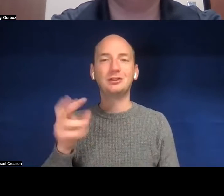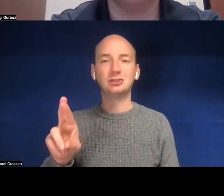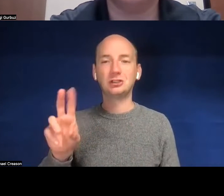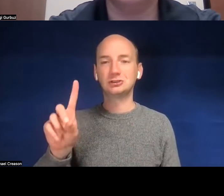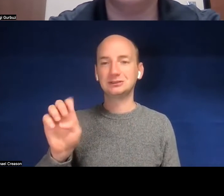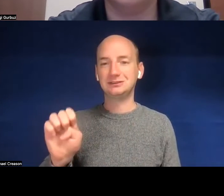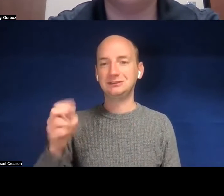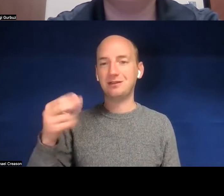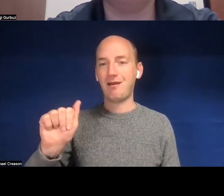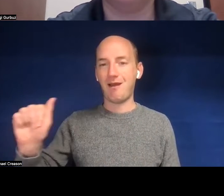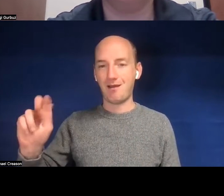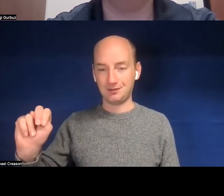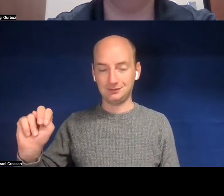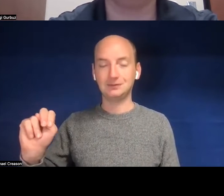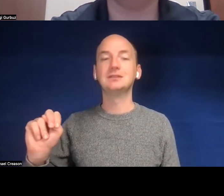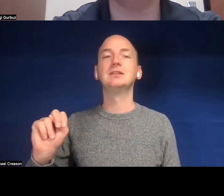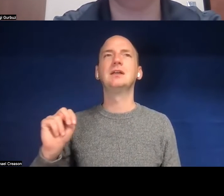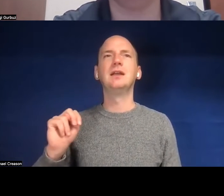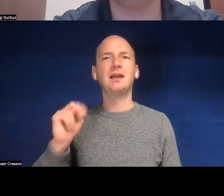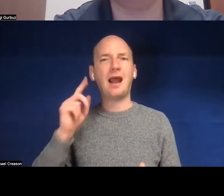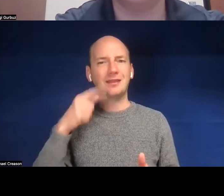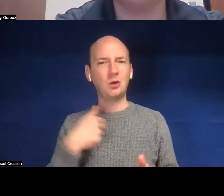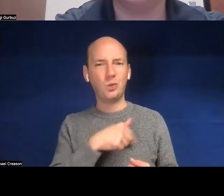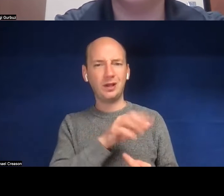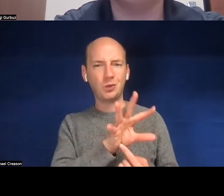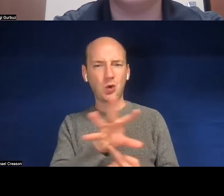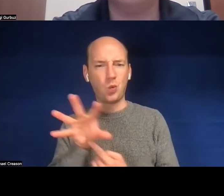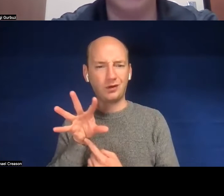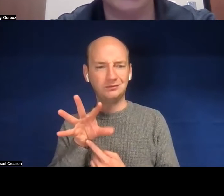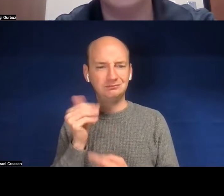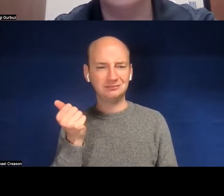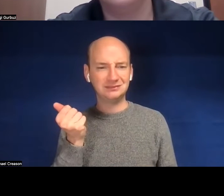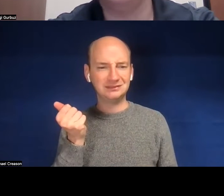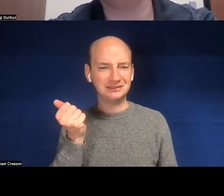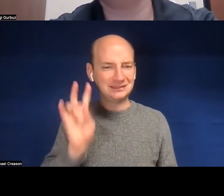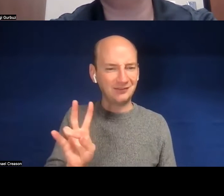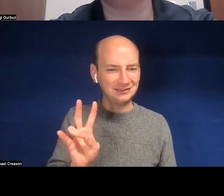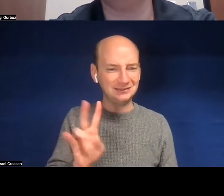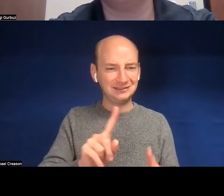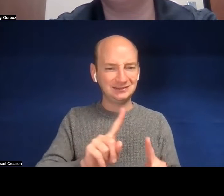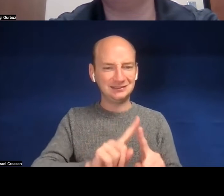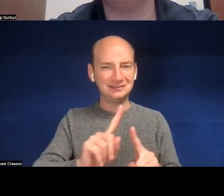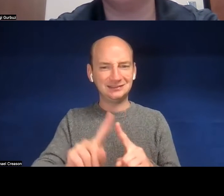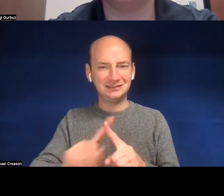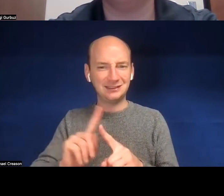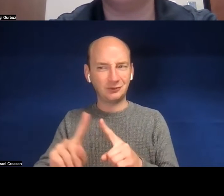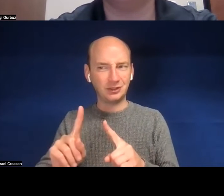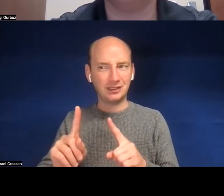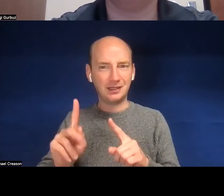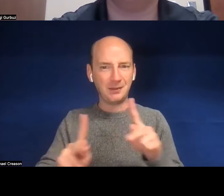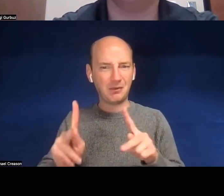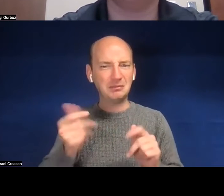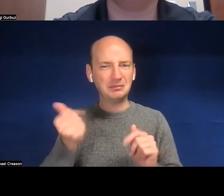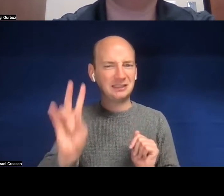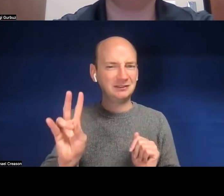and we collected data from, I believe, 17 participants on campus. And we're currently working on processing that